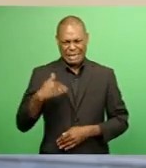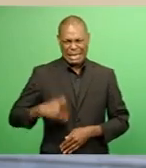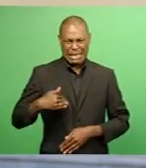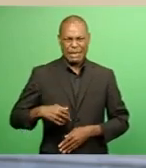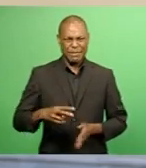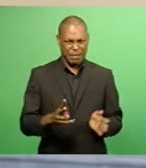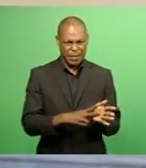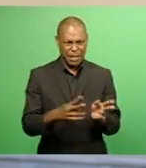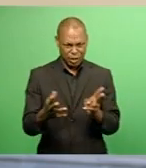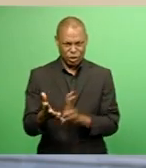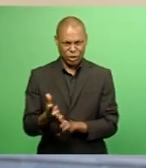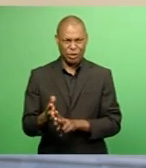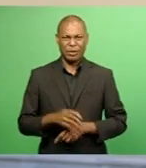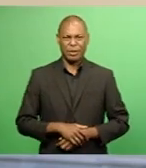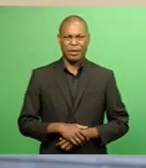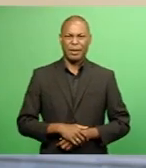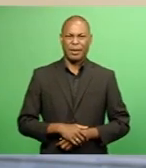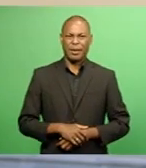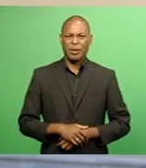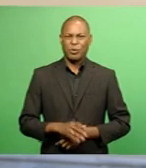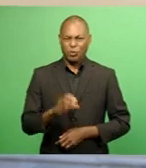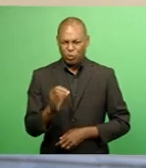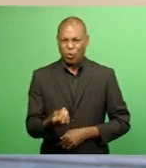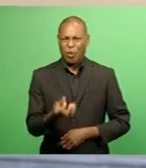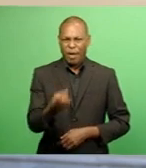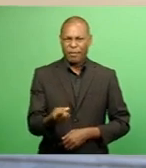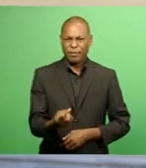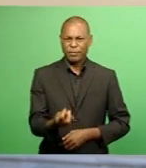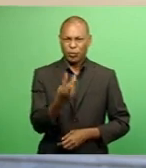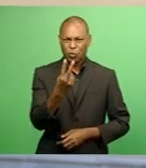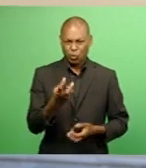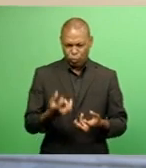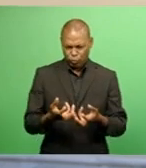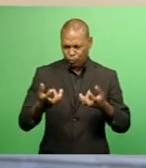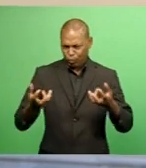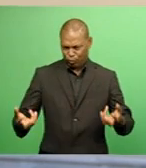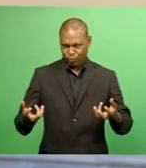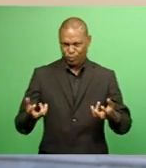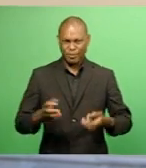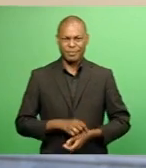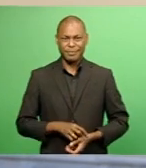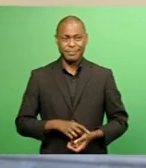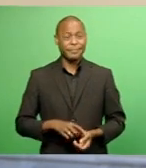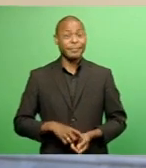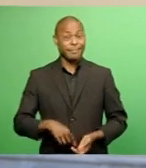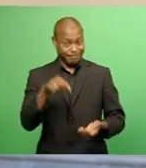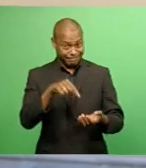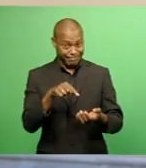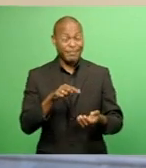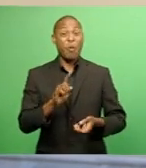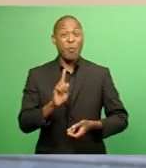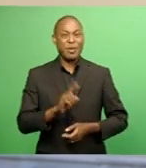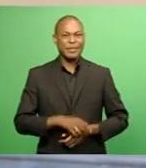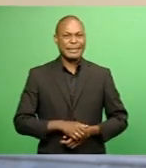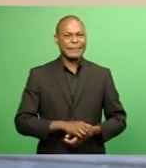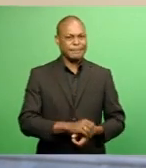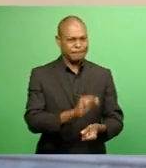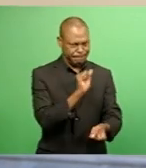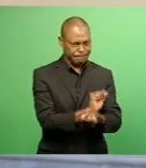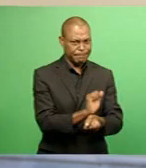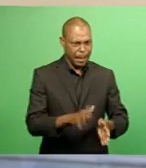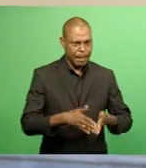the reactive one and the proactive one. So proactive is dealing with the ones that are in now, and proactive